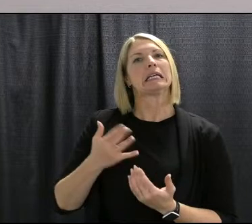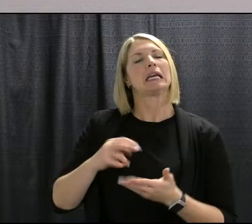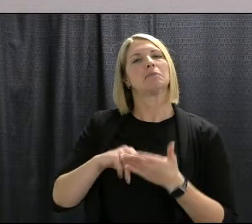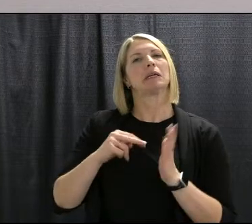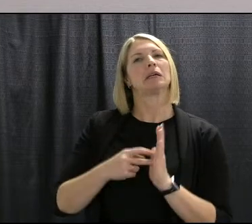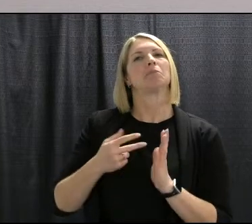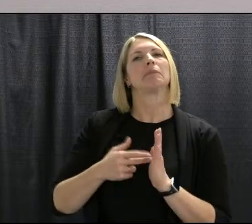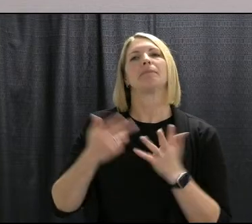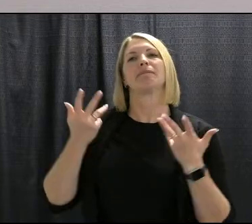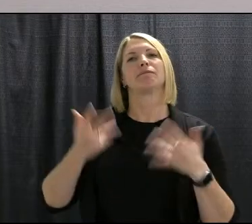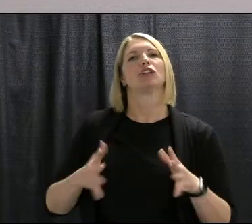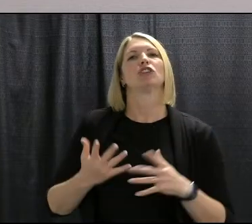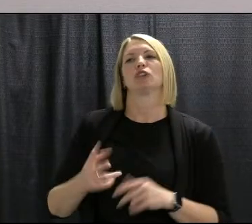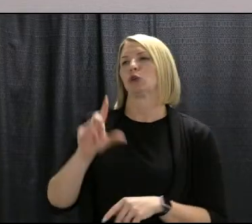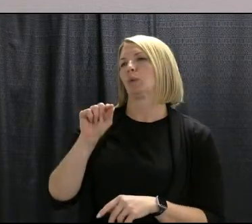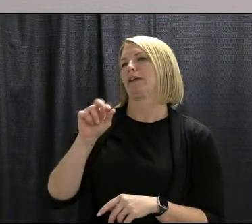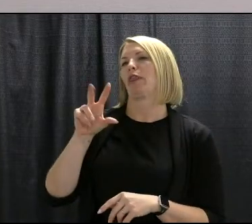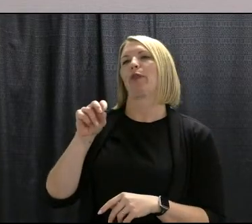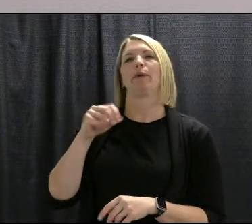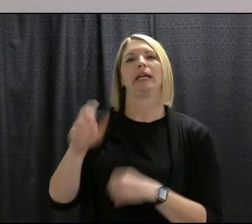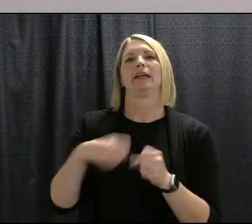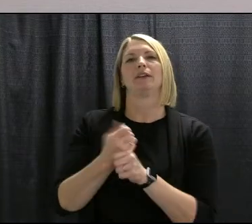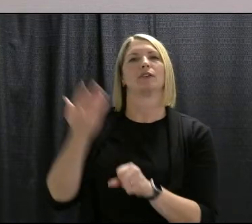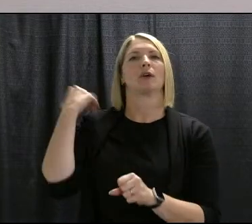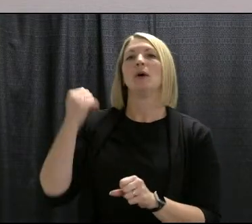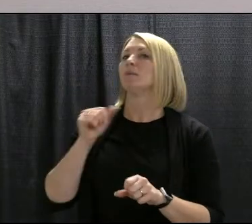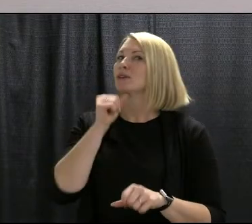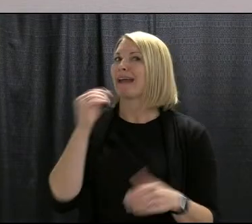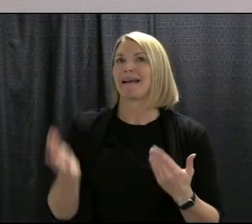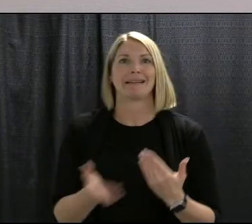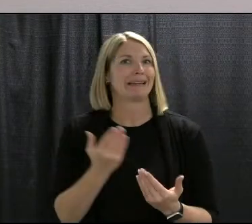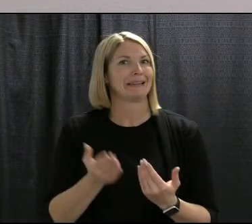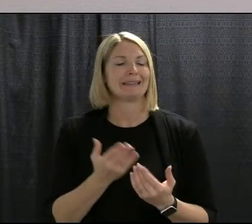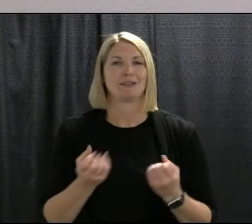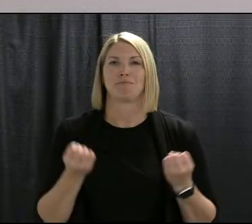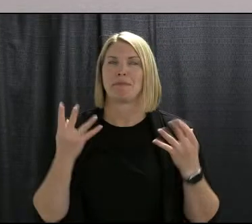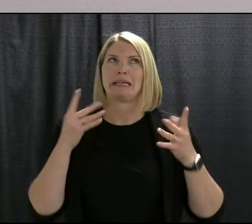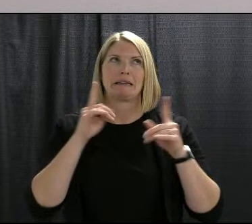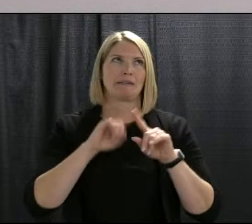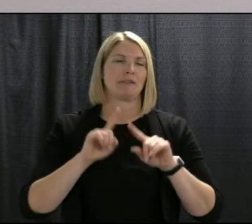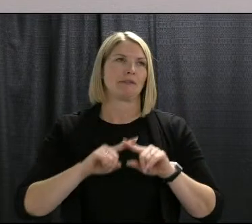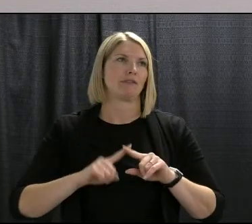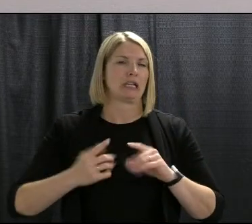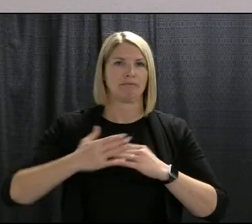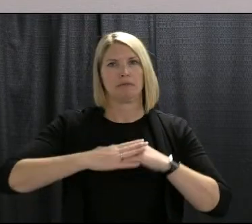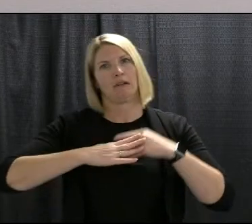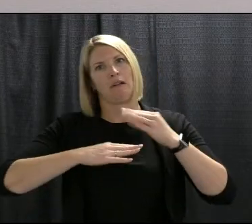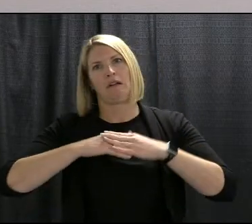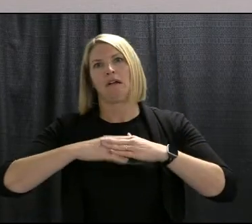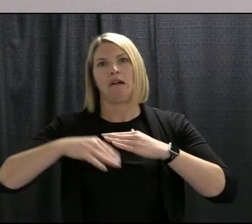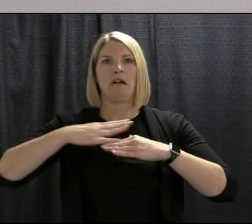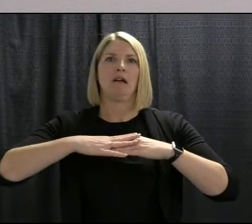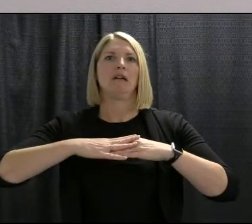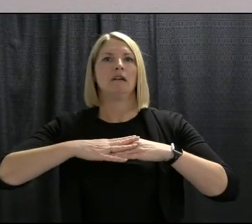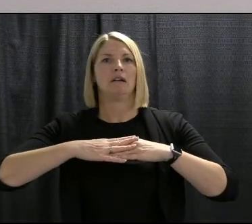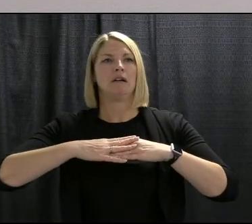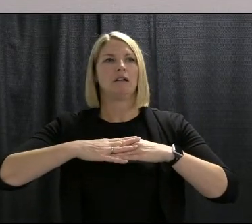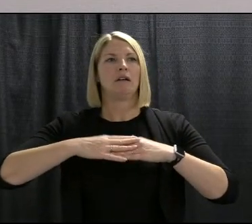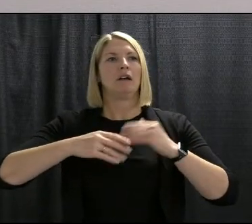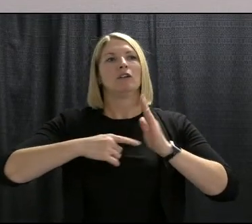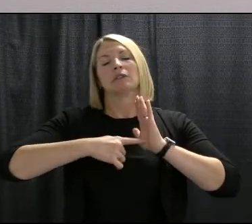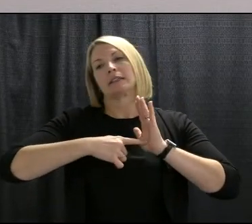ago. It's not easy. There was a lot of different factors that had to be considered. We had to look